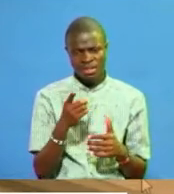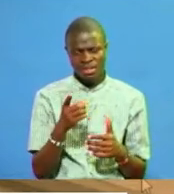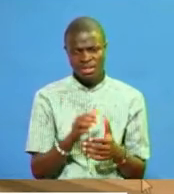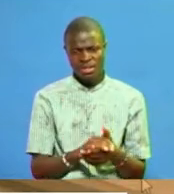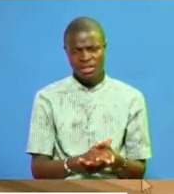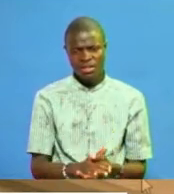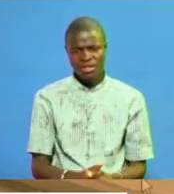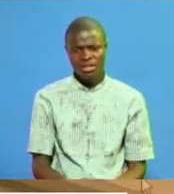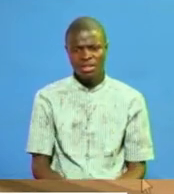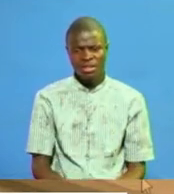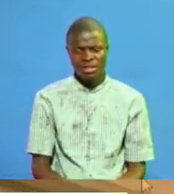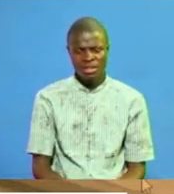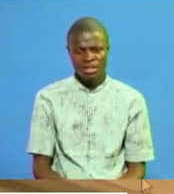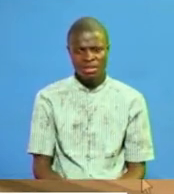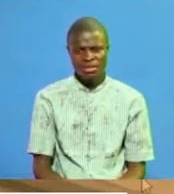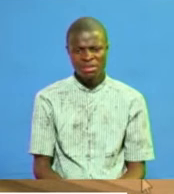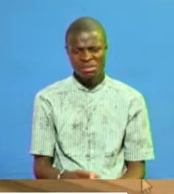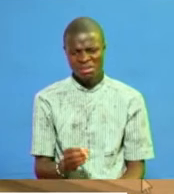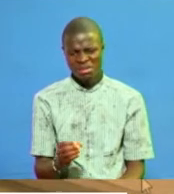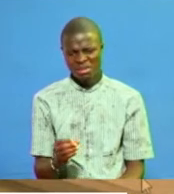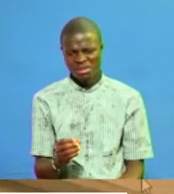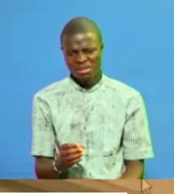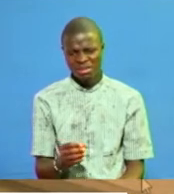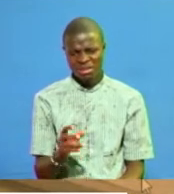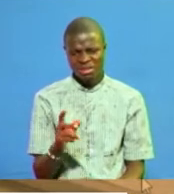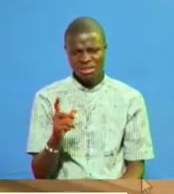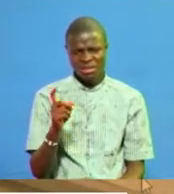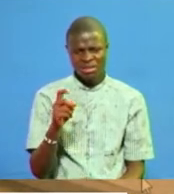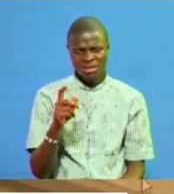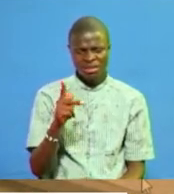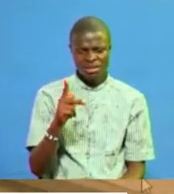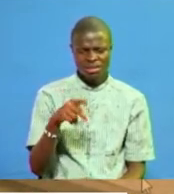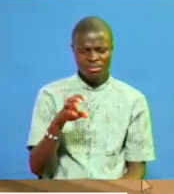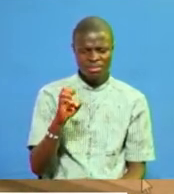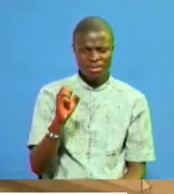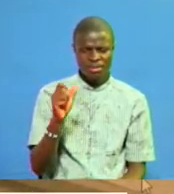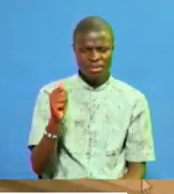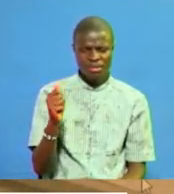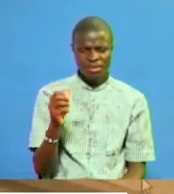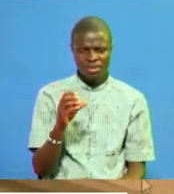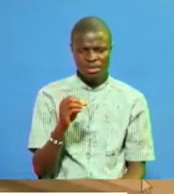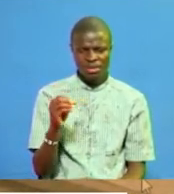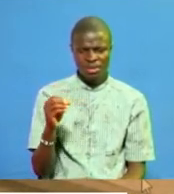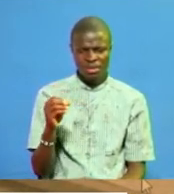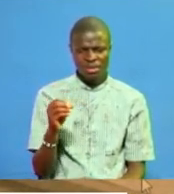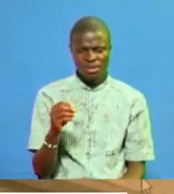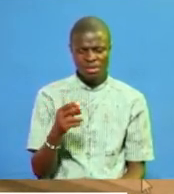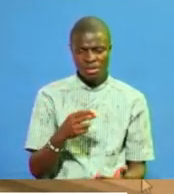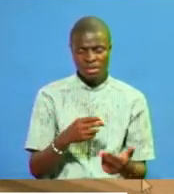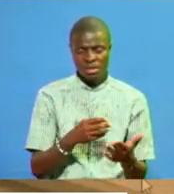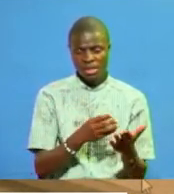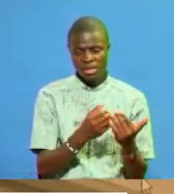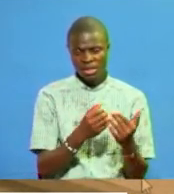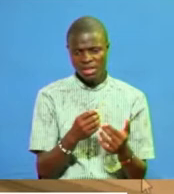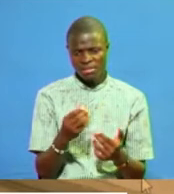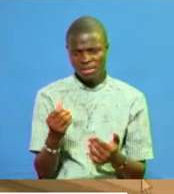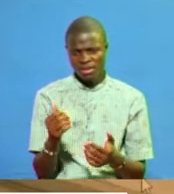product or a derivative product as a expressor. You'll be able to speculate on the price and get benefit from the changes in